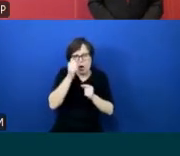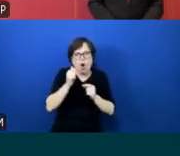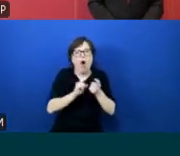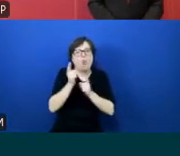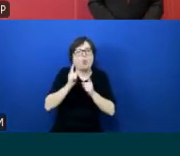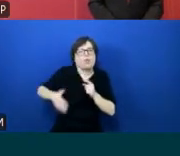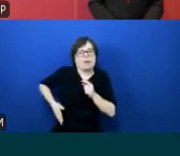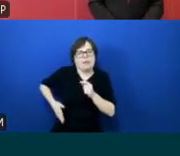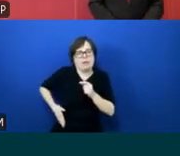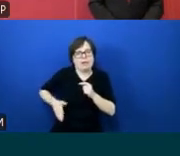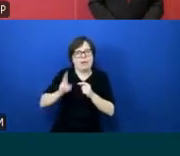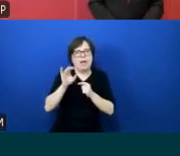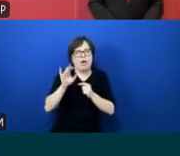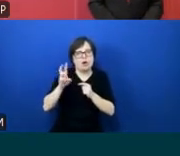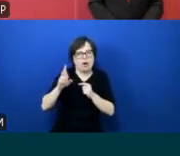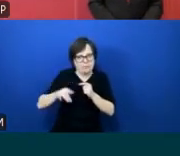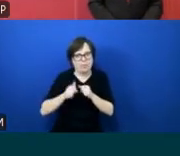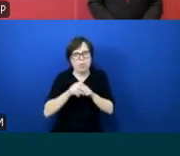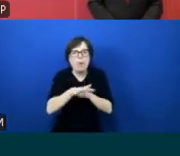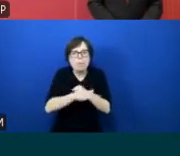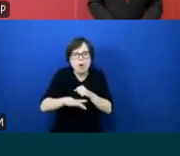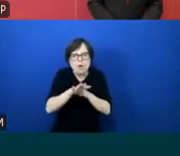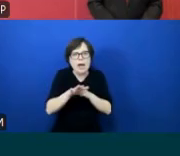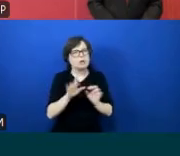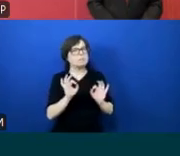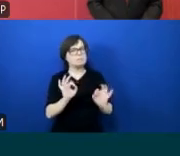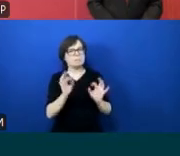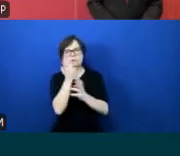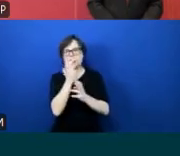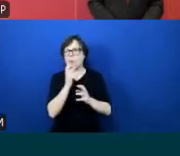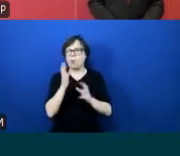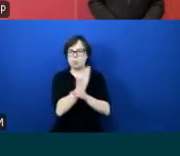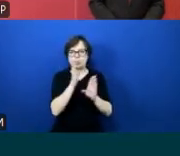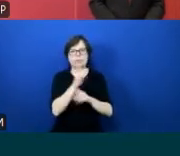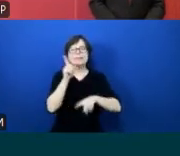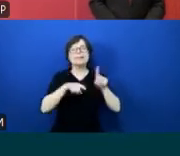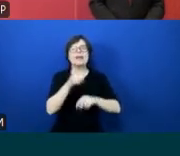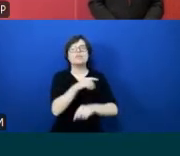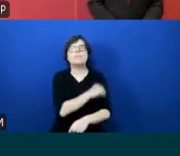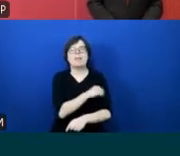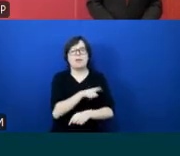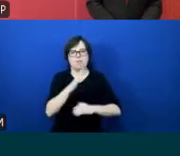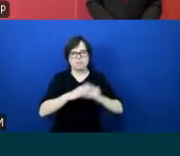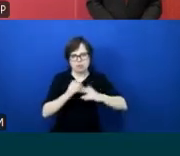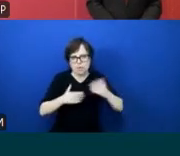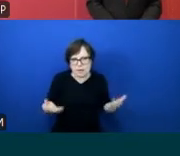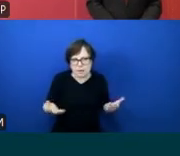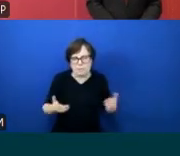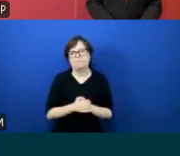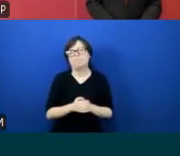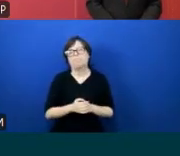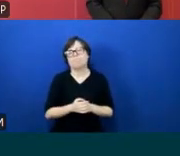the albedo. So thinking about which materials are used in building to basically reduce this